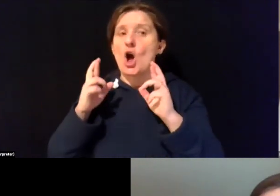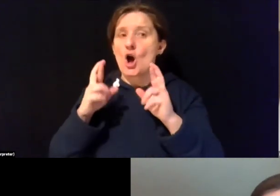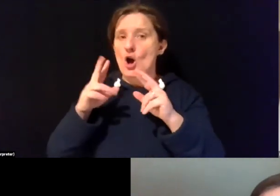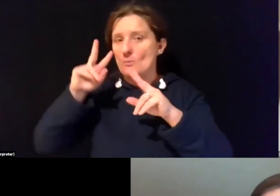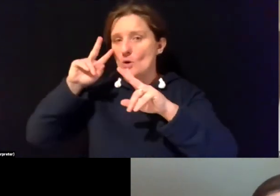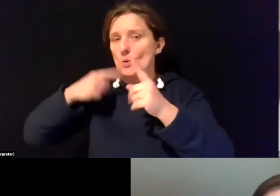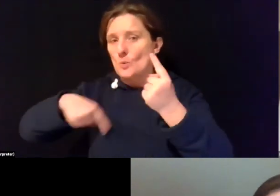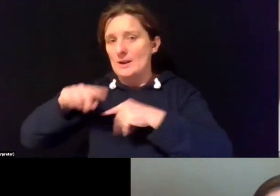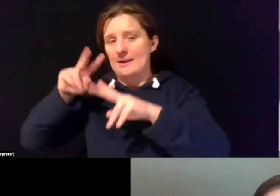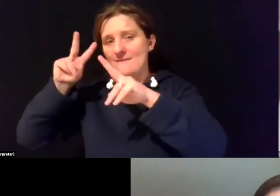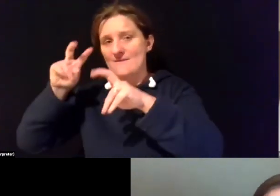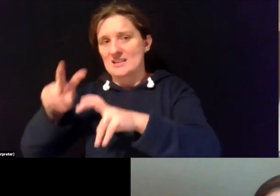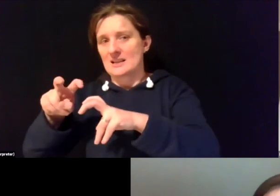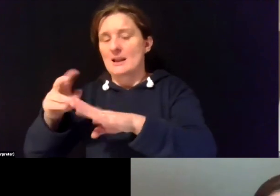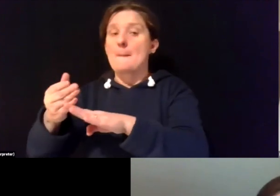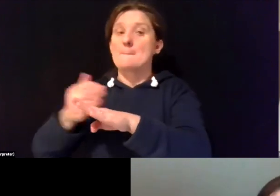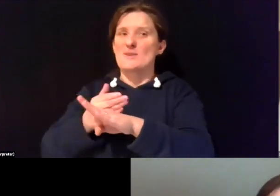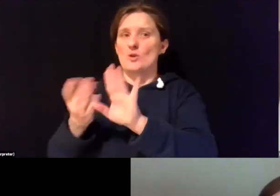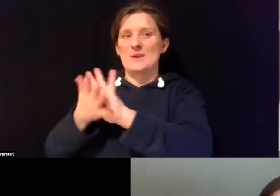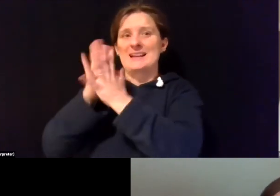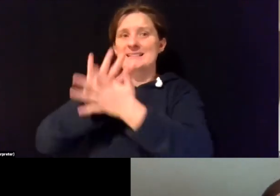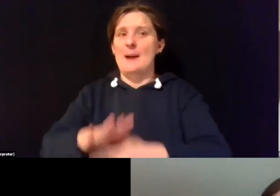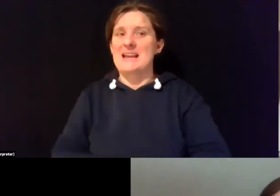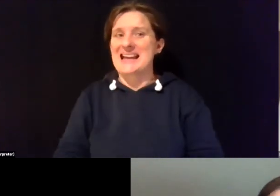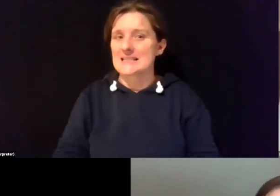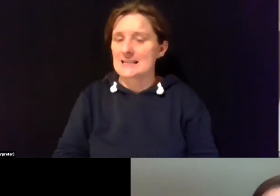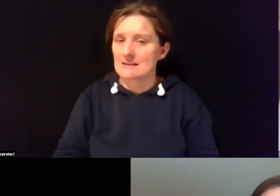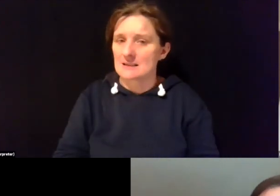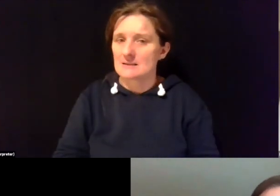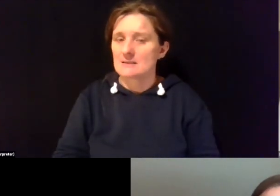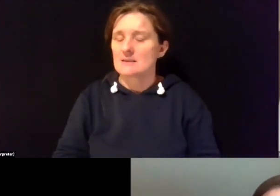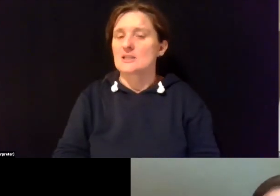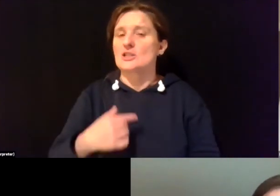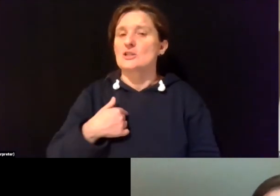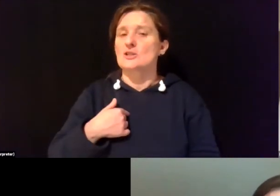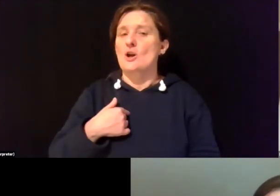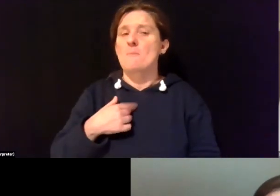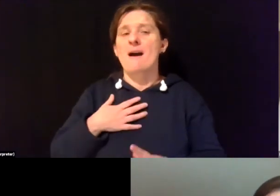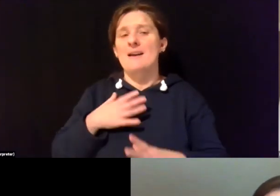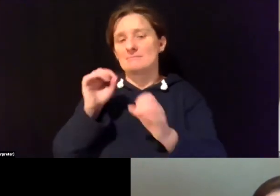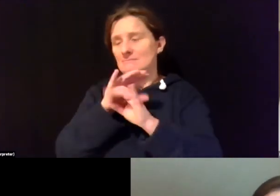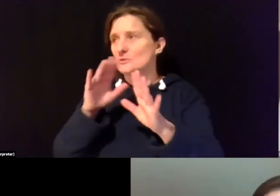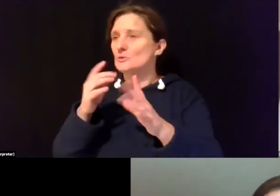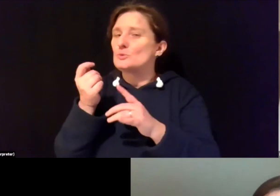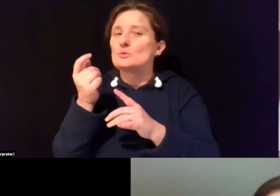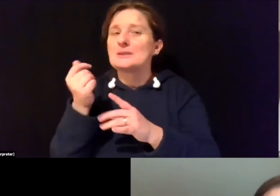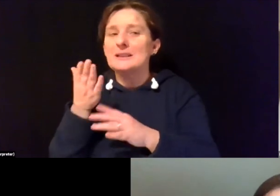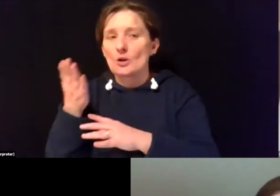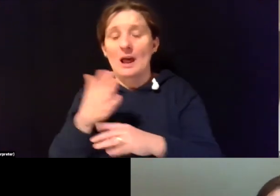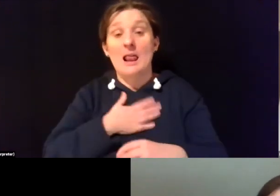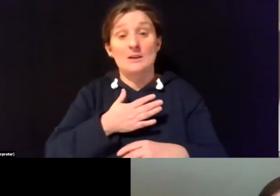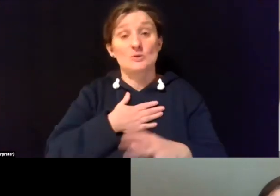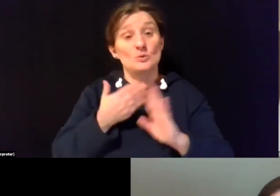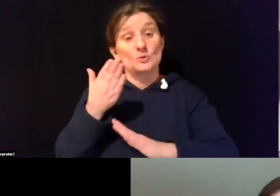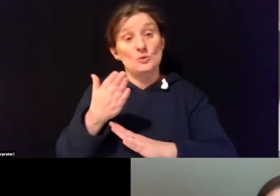it before we contaminate it. And so my ideal mission would be to nearly go to Mars. I'd love to go to Phobos, the